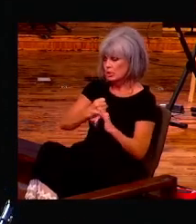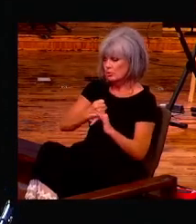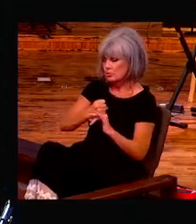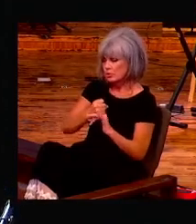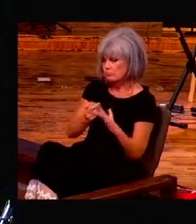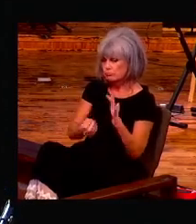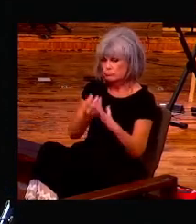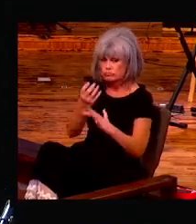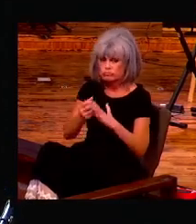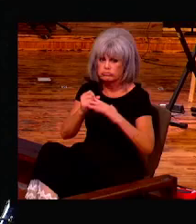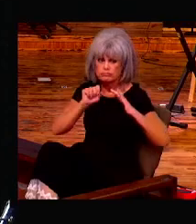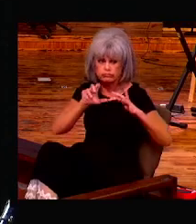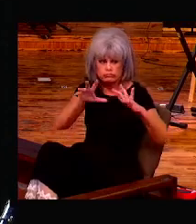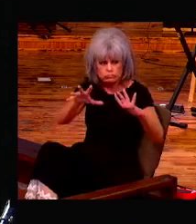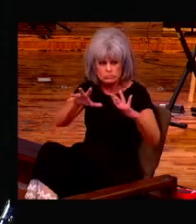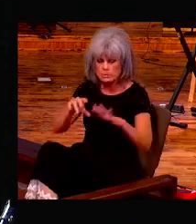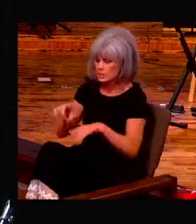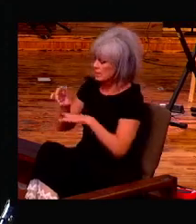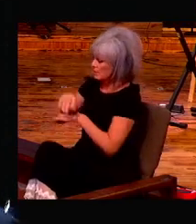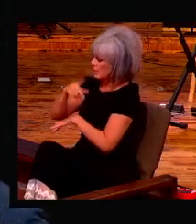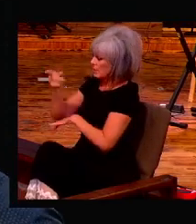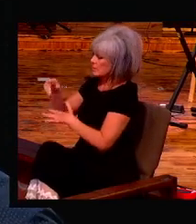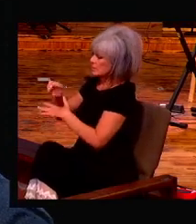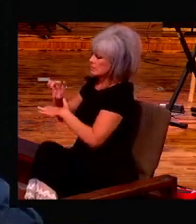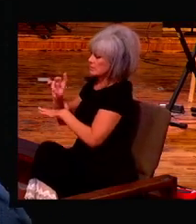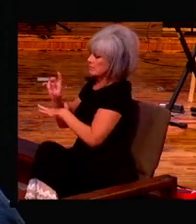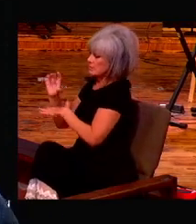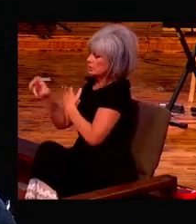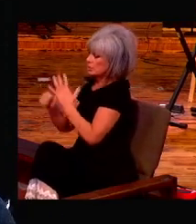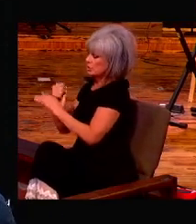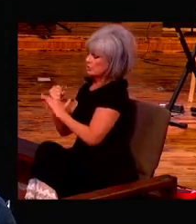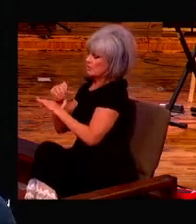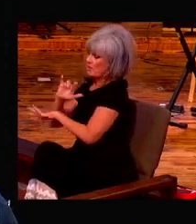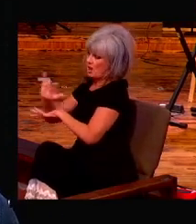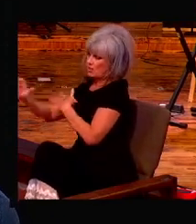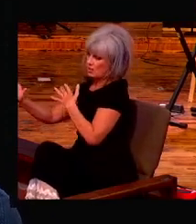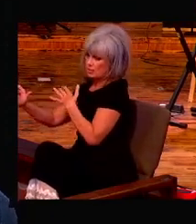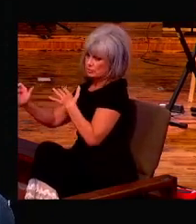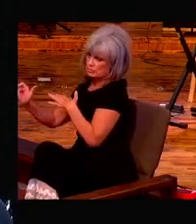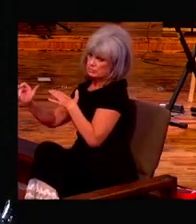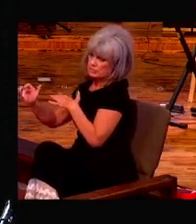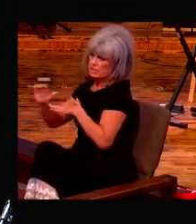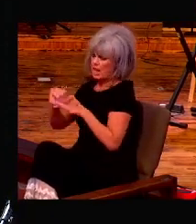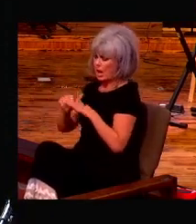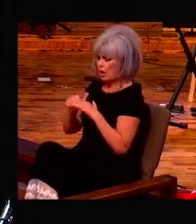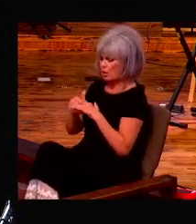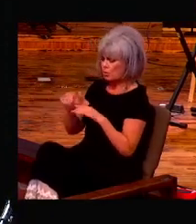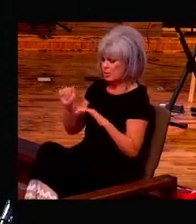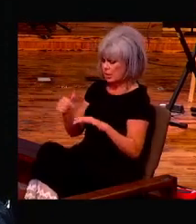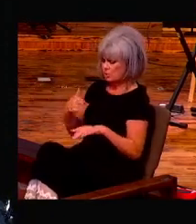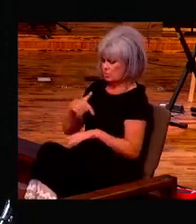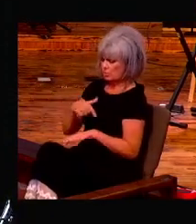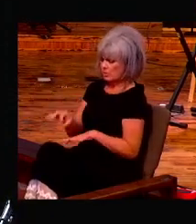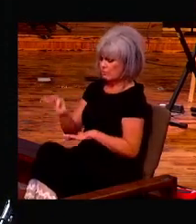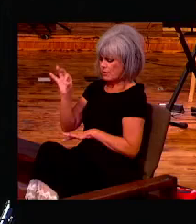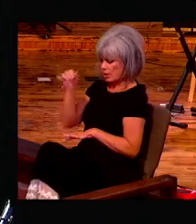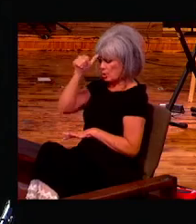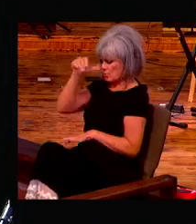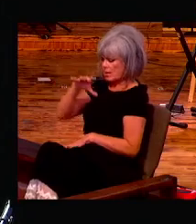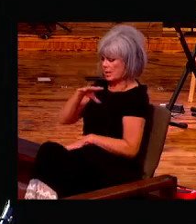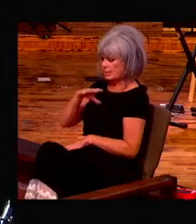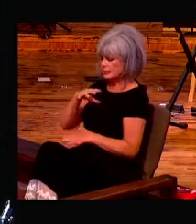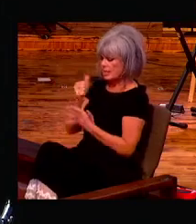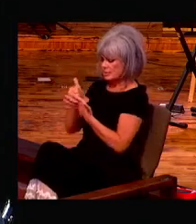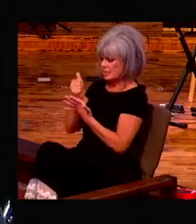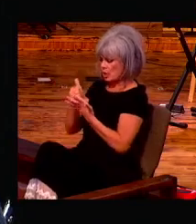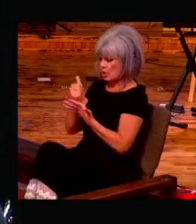famine. And then next thing you know, he steps into a place where he says, how can we find such a man to help us through this time? And then God shows up